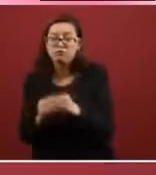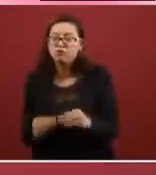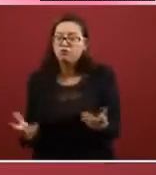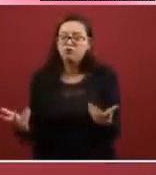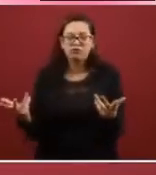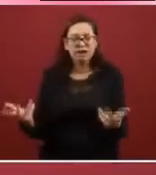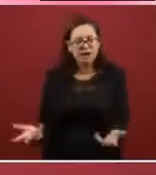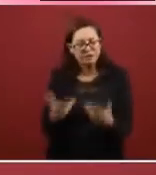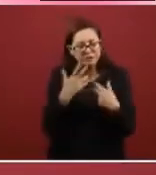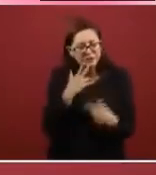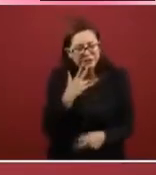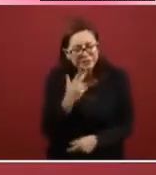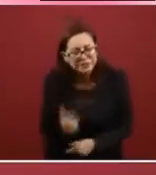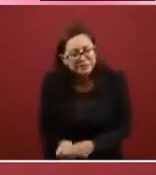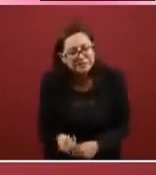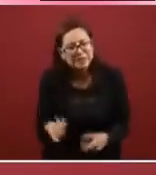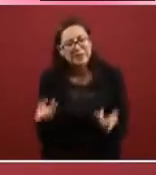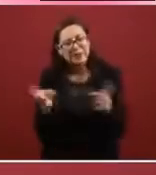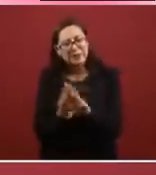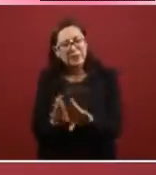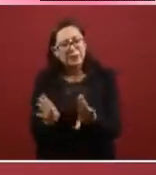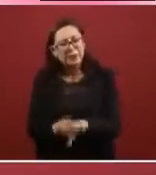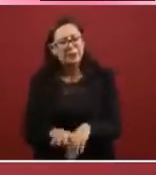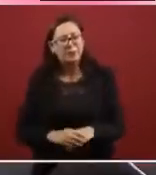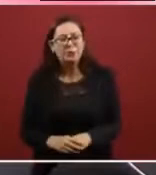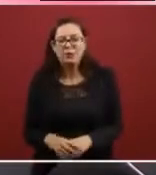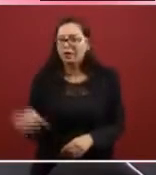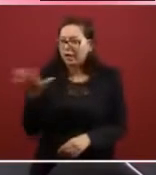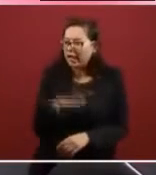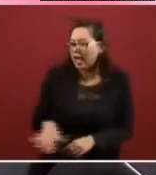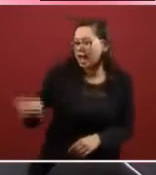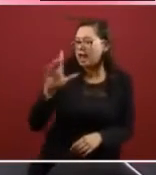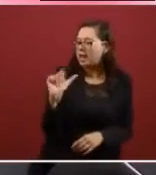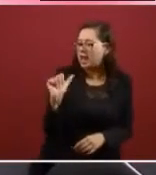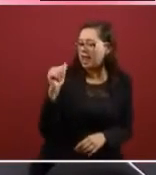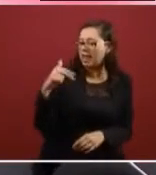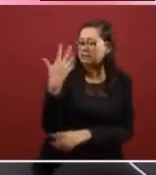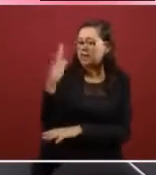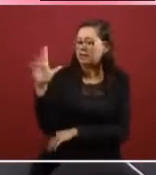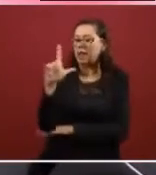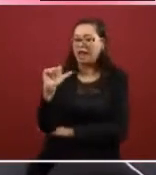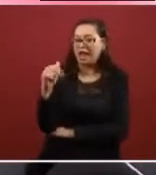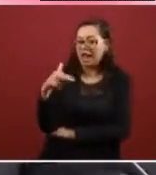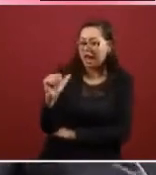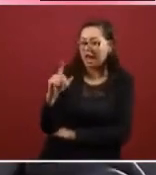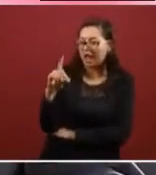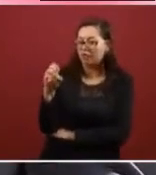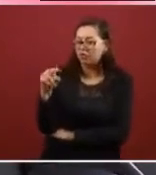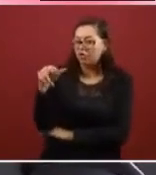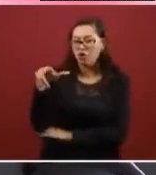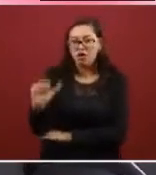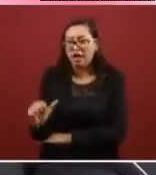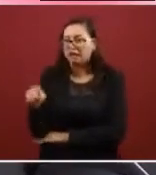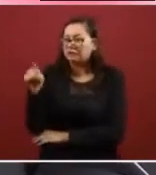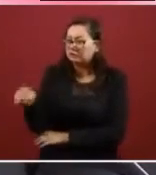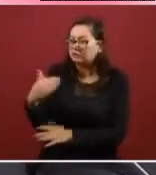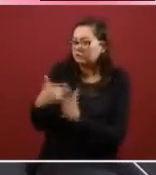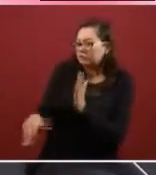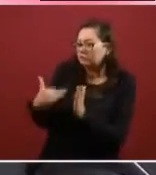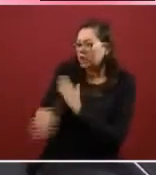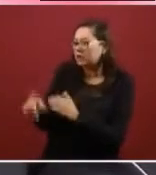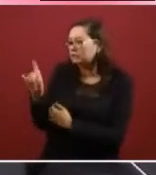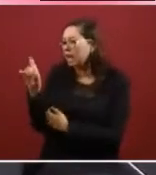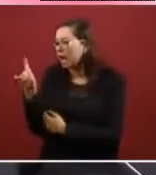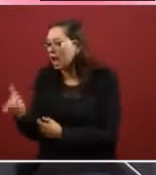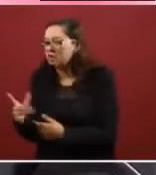Rehabilitar to rehabilitate la lacandona, the lacandona con árboles with, de cedro, de